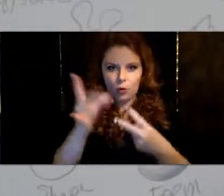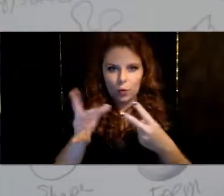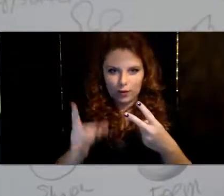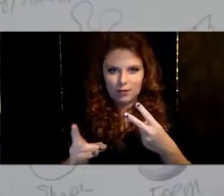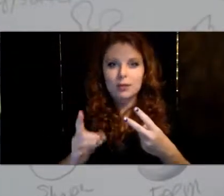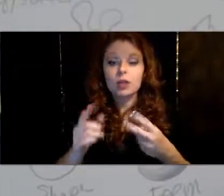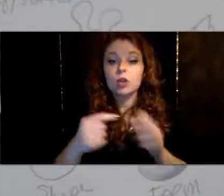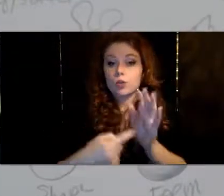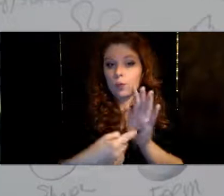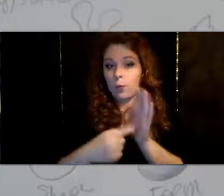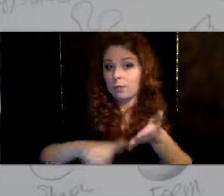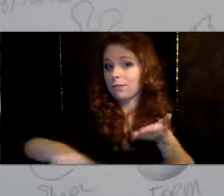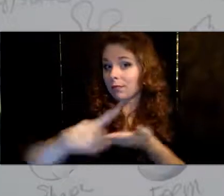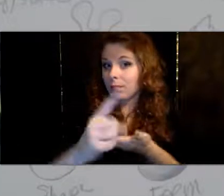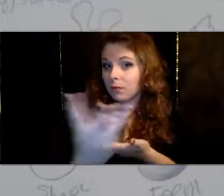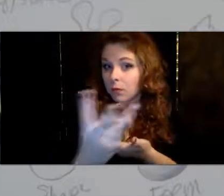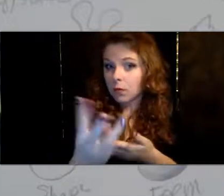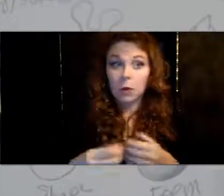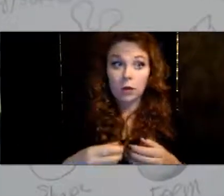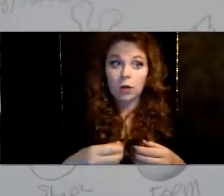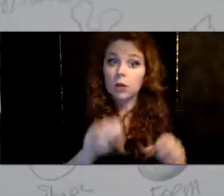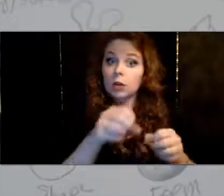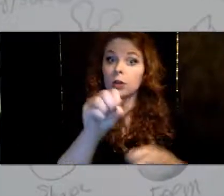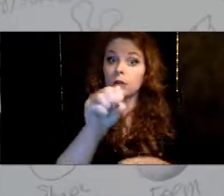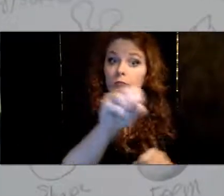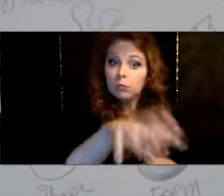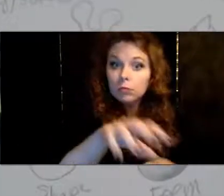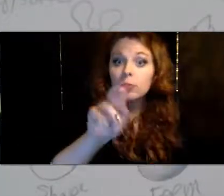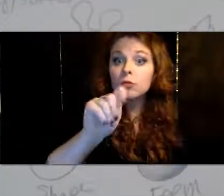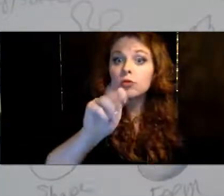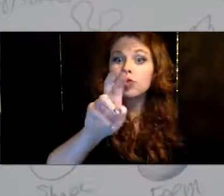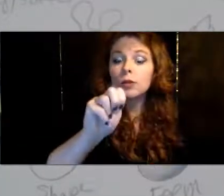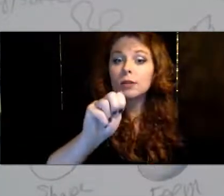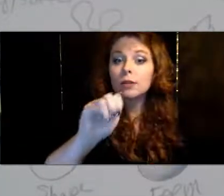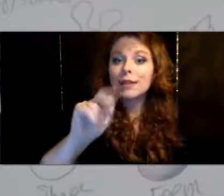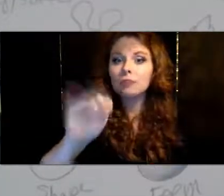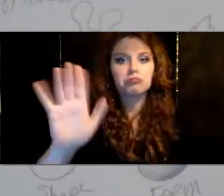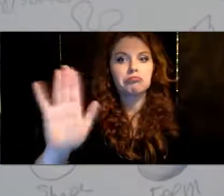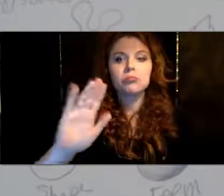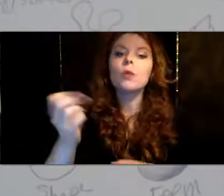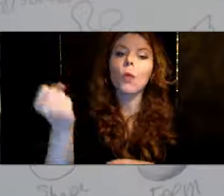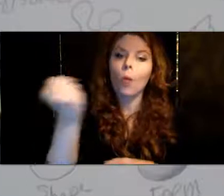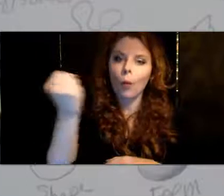Wednesday. Remember, we don't turn these in. We just save them for our Wednesdays when we talk about